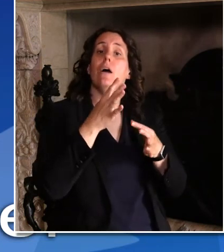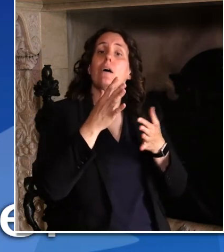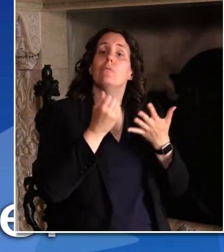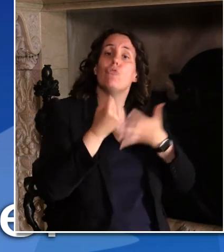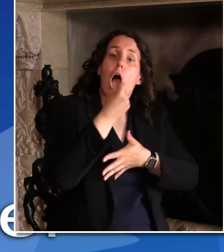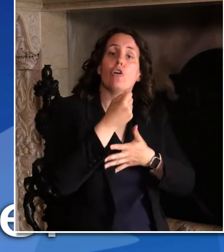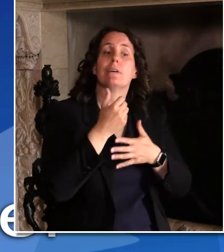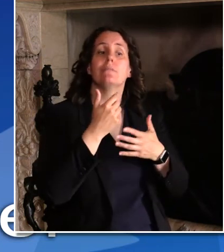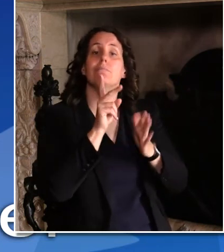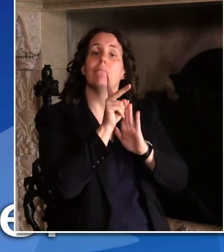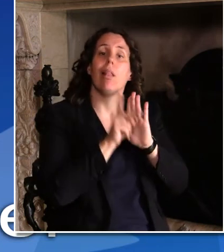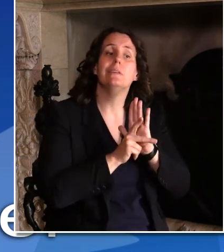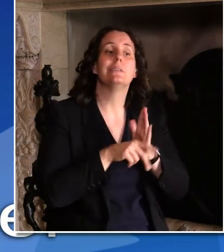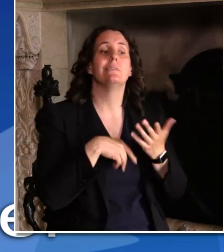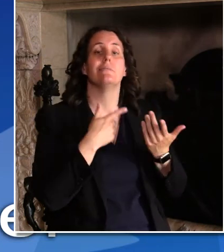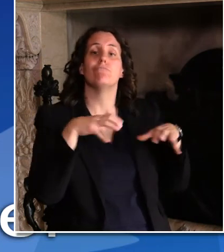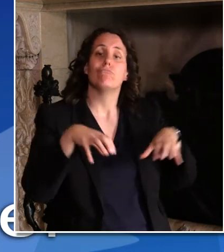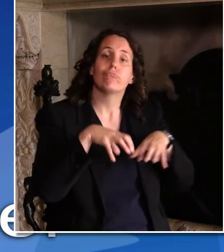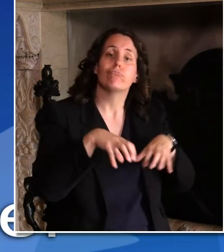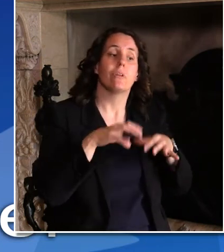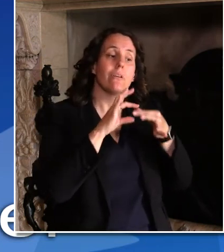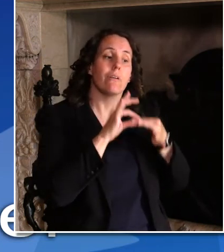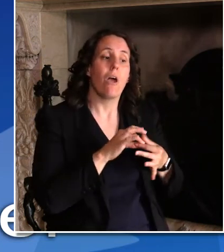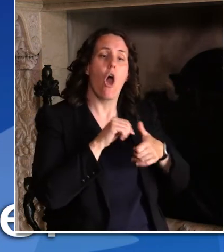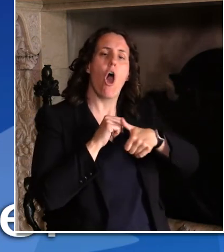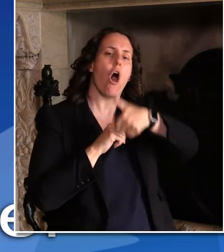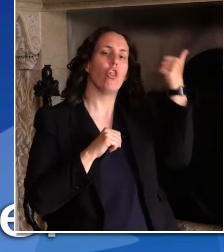paid toward the COVID-19 pandemic?